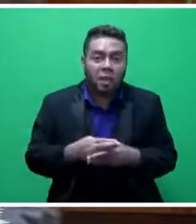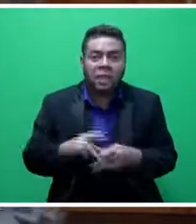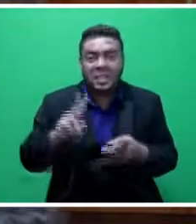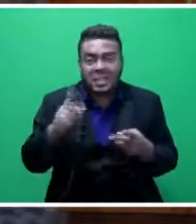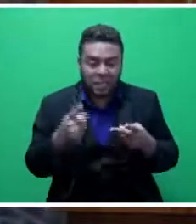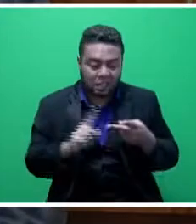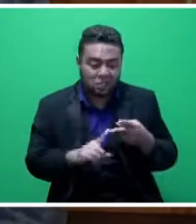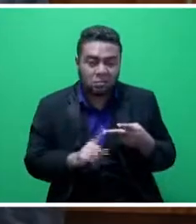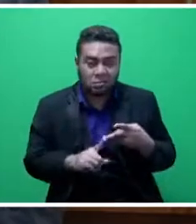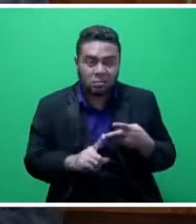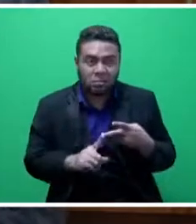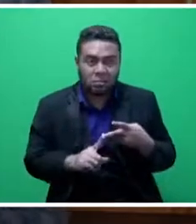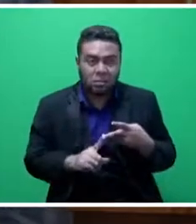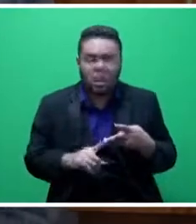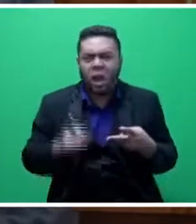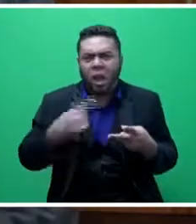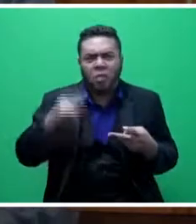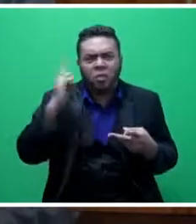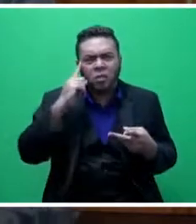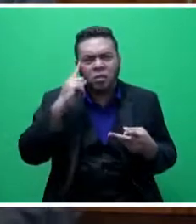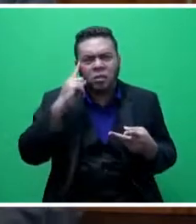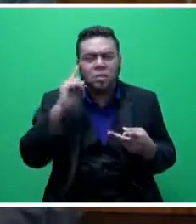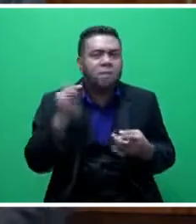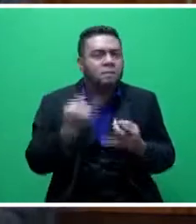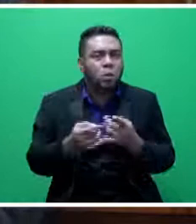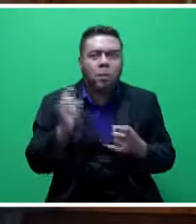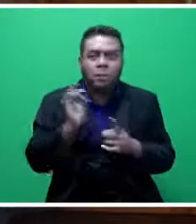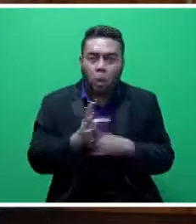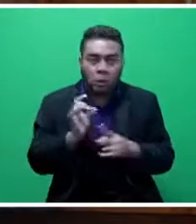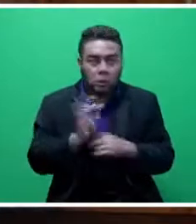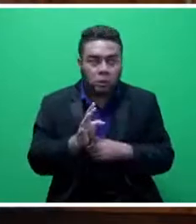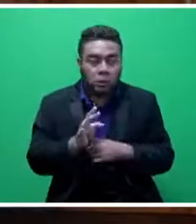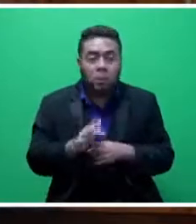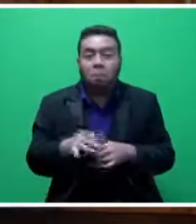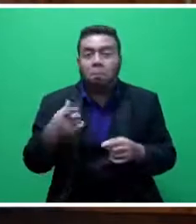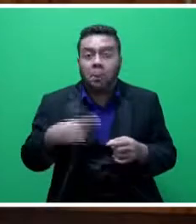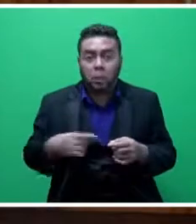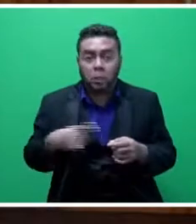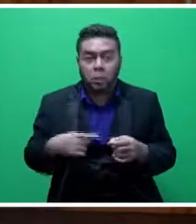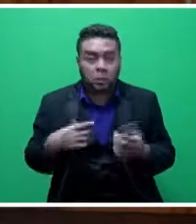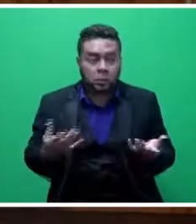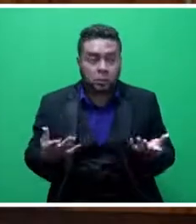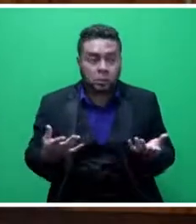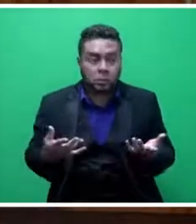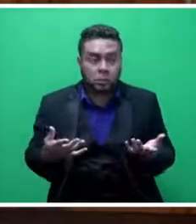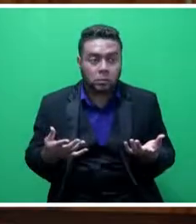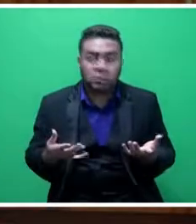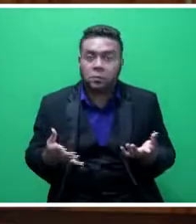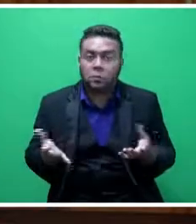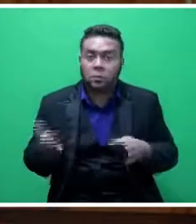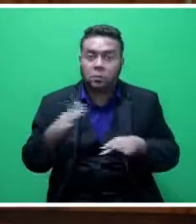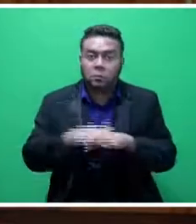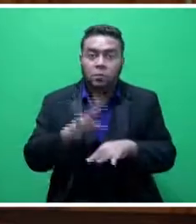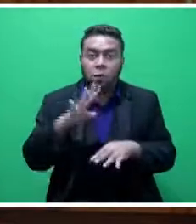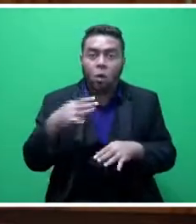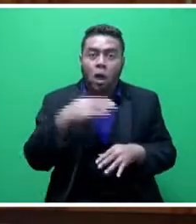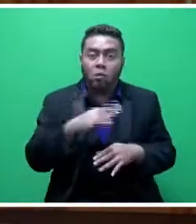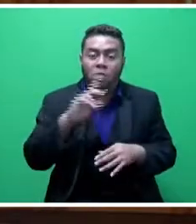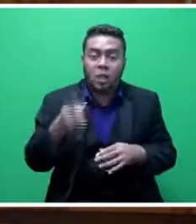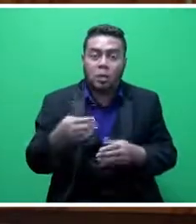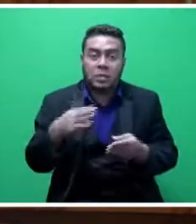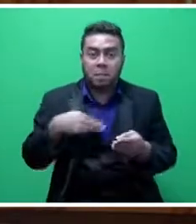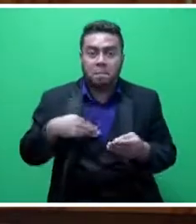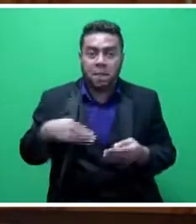second aspect, Mr. Speaker, sir, I think is very important because it will affect over 400,000 members of